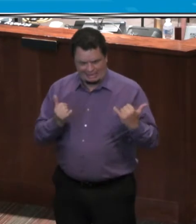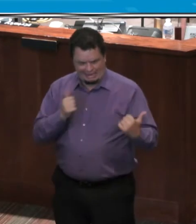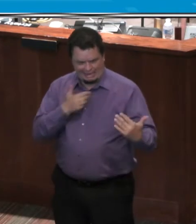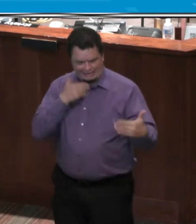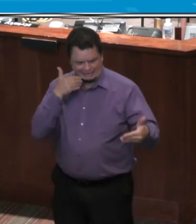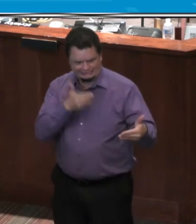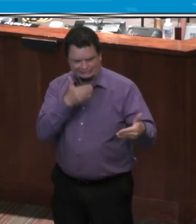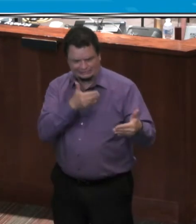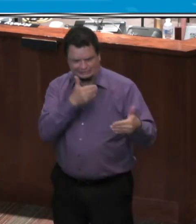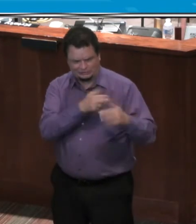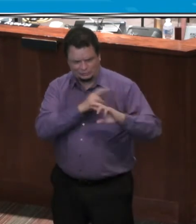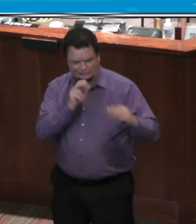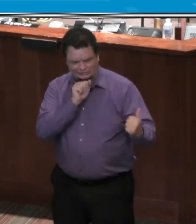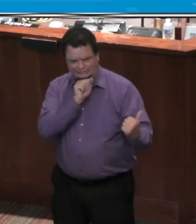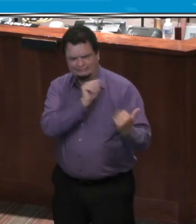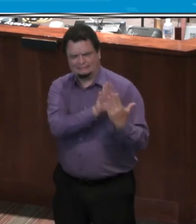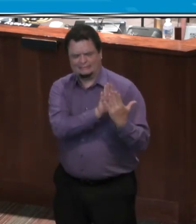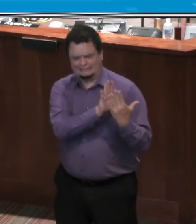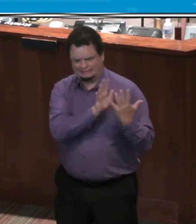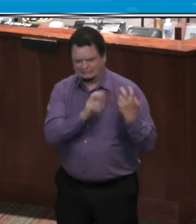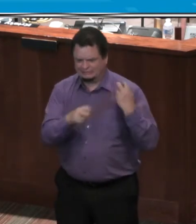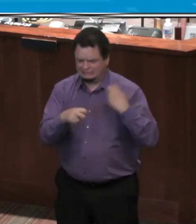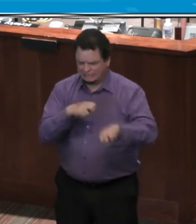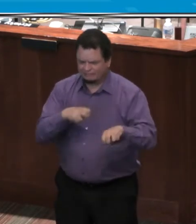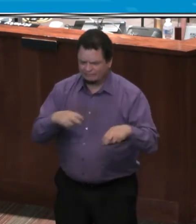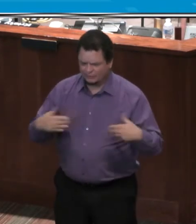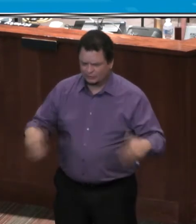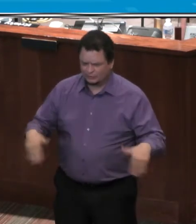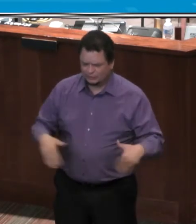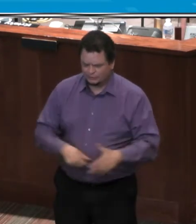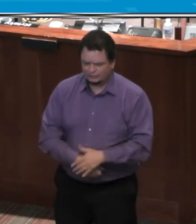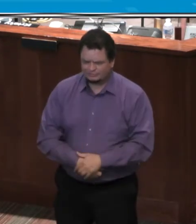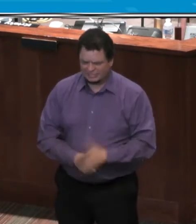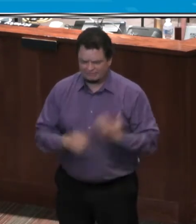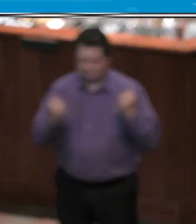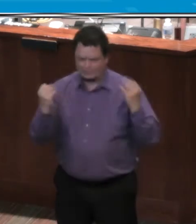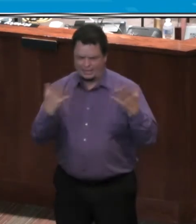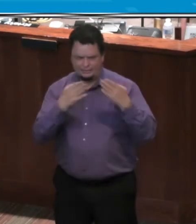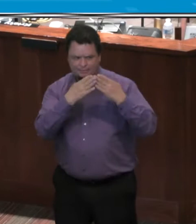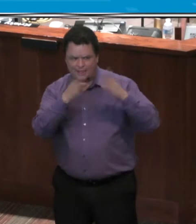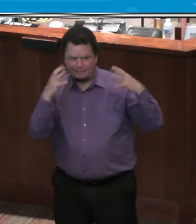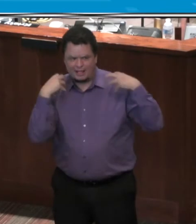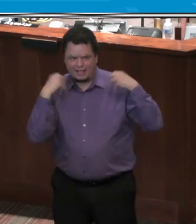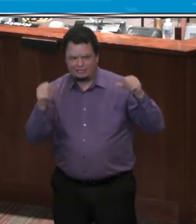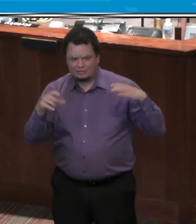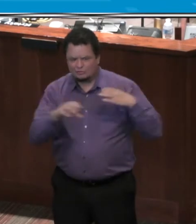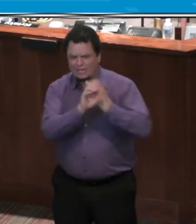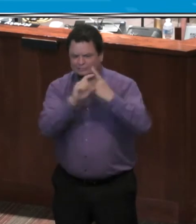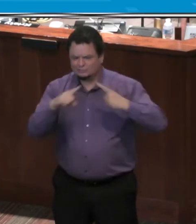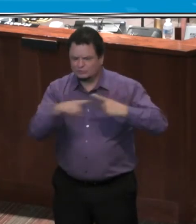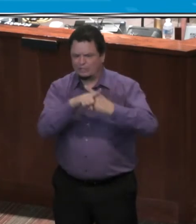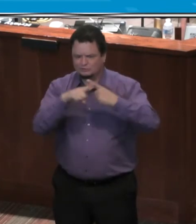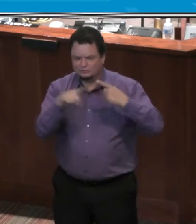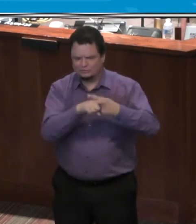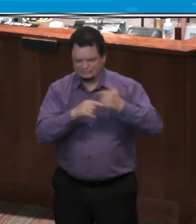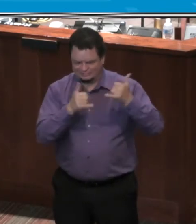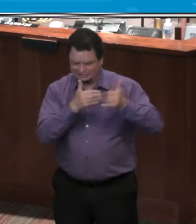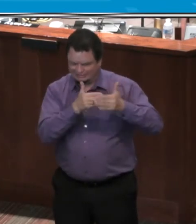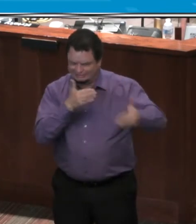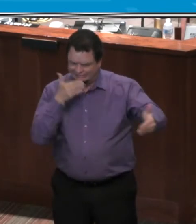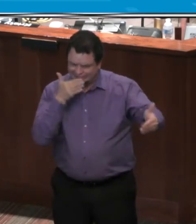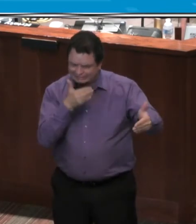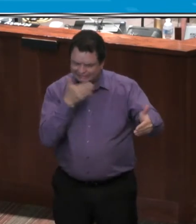fast-moving public health crises. And so the resolution from that was that we need to have